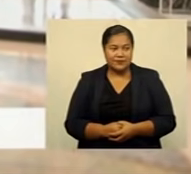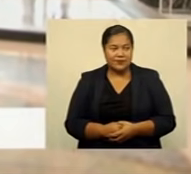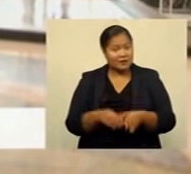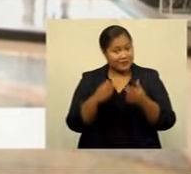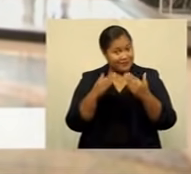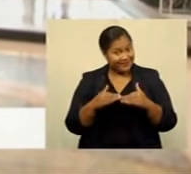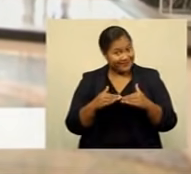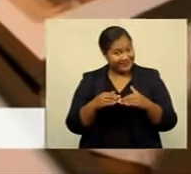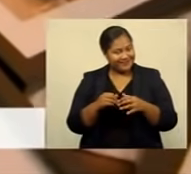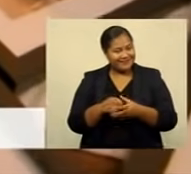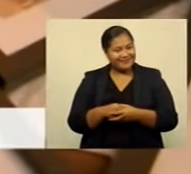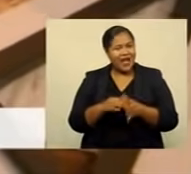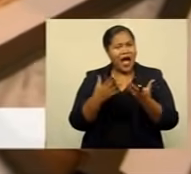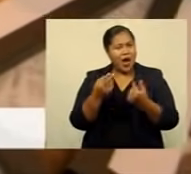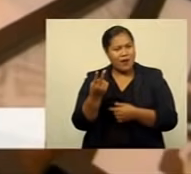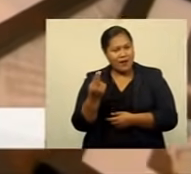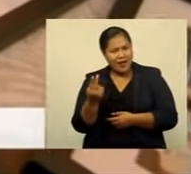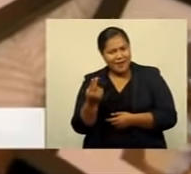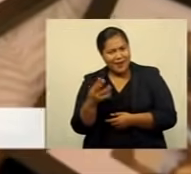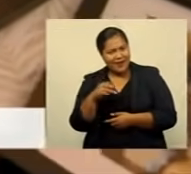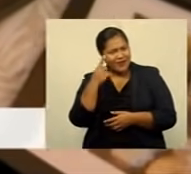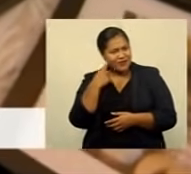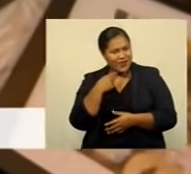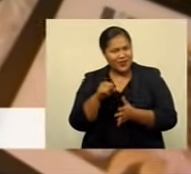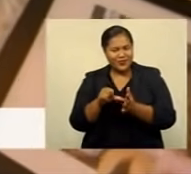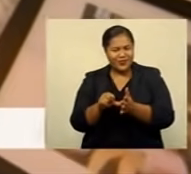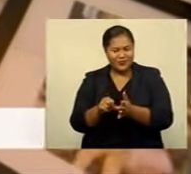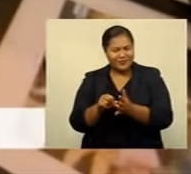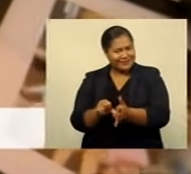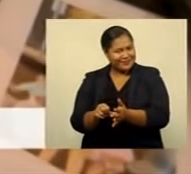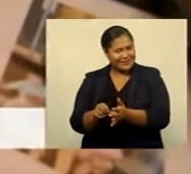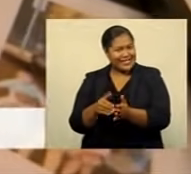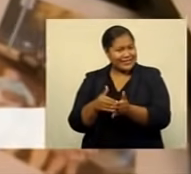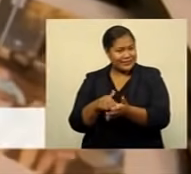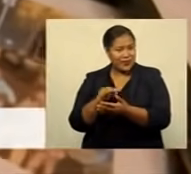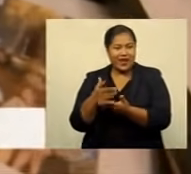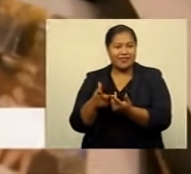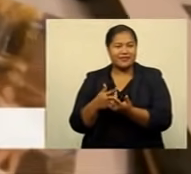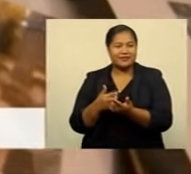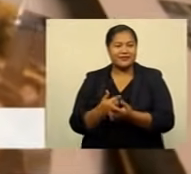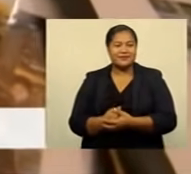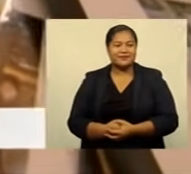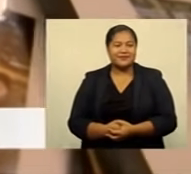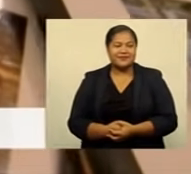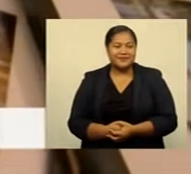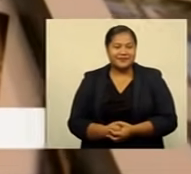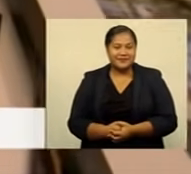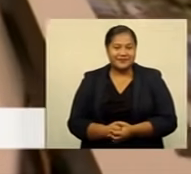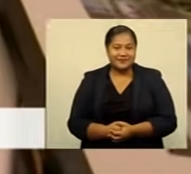Coming up after the break, how a couple is trying to help others. Stay with us.